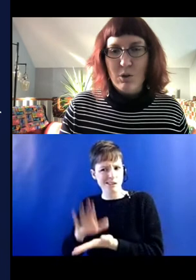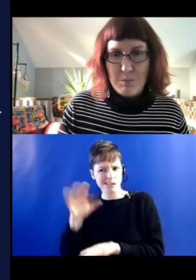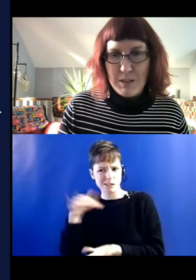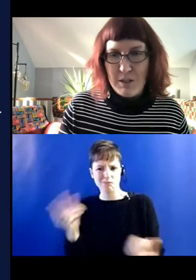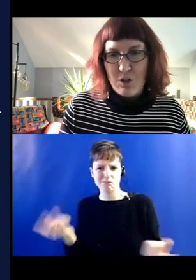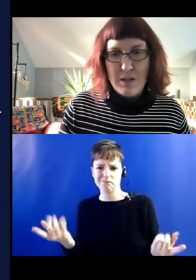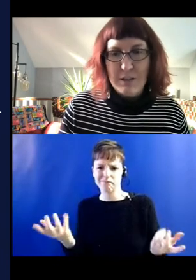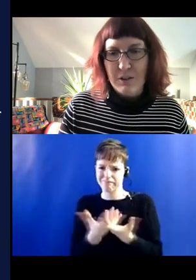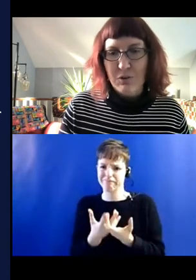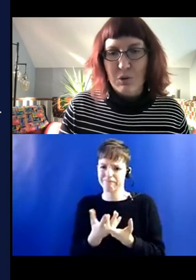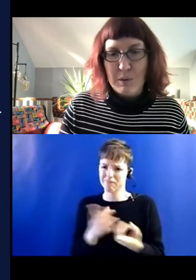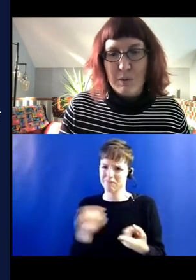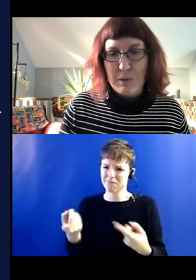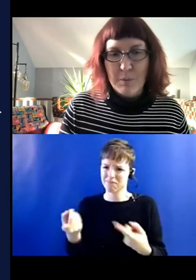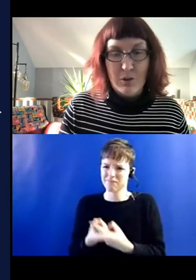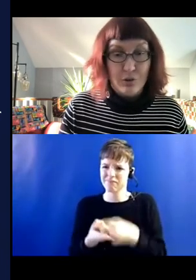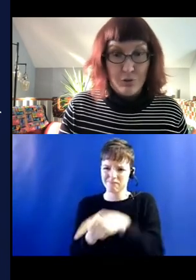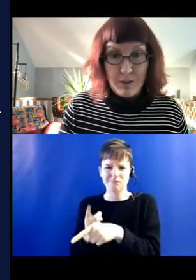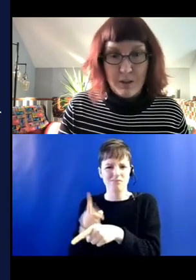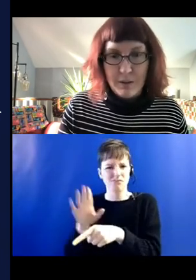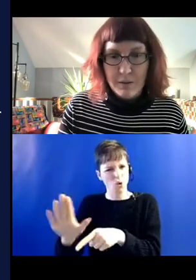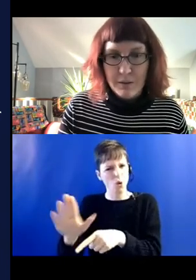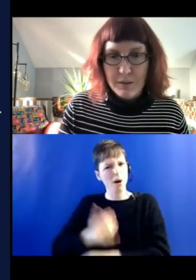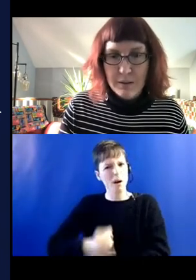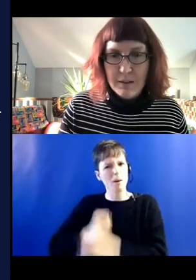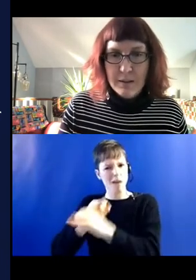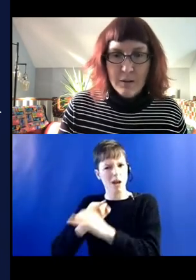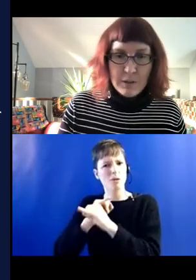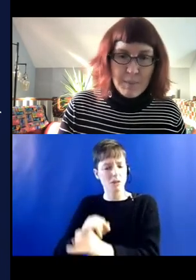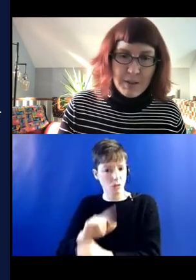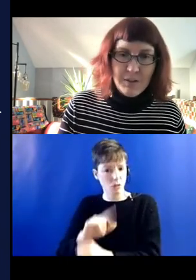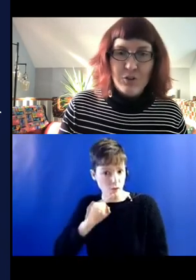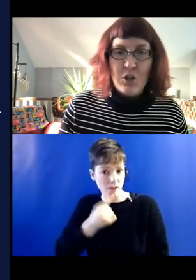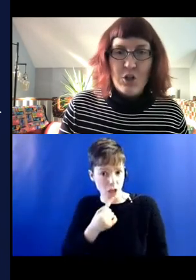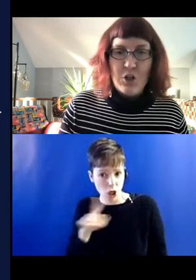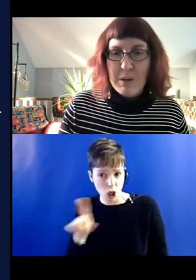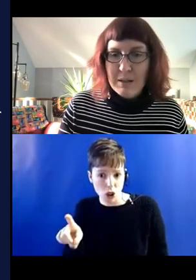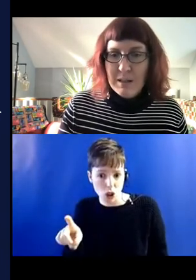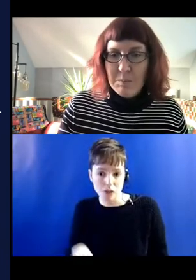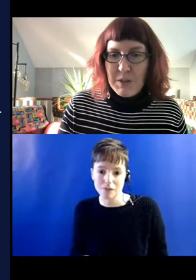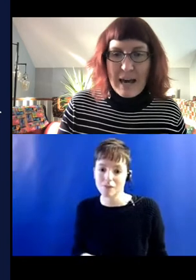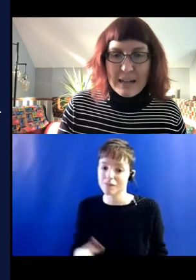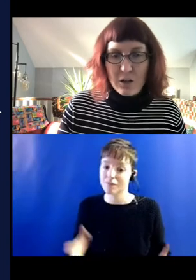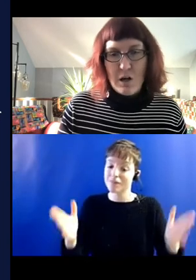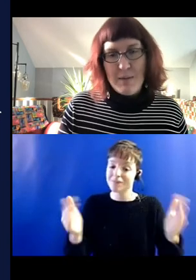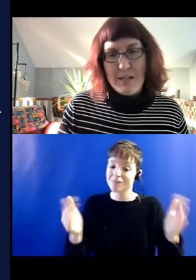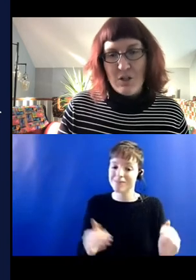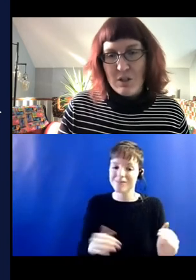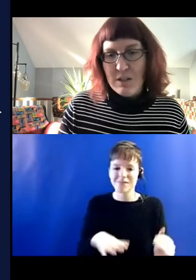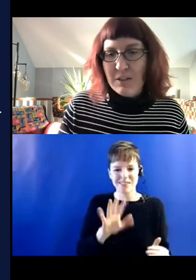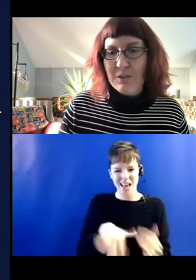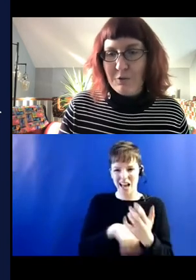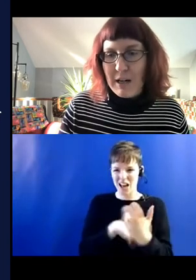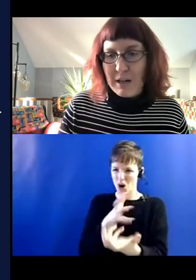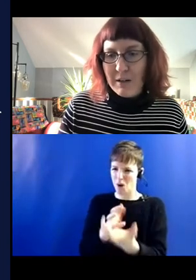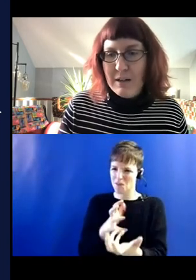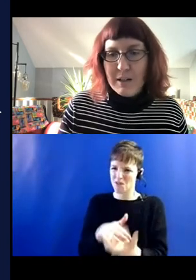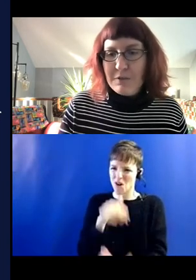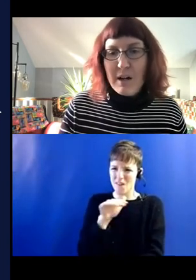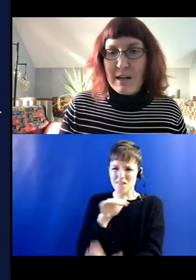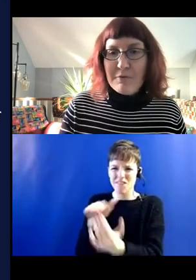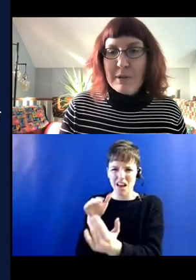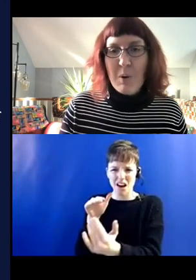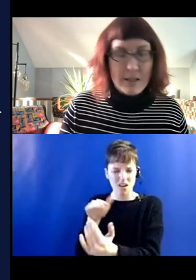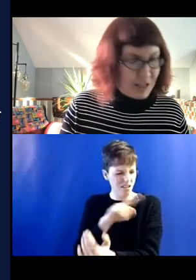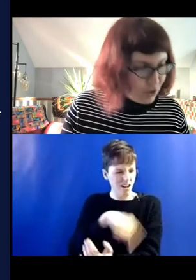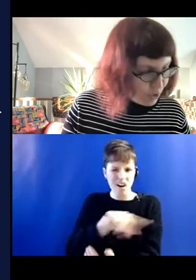medical documentation that says your impairments are severe. Or how about this gem? But that accommodation isn't fair if